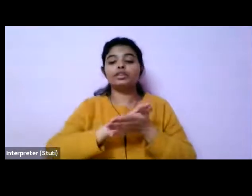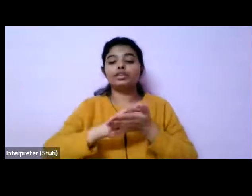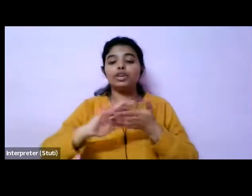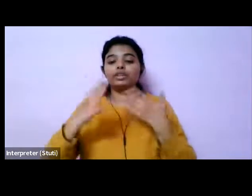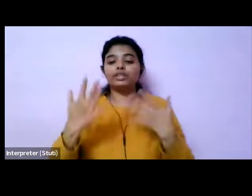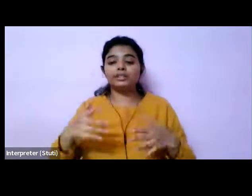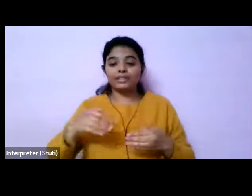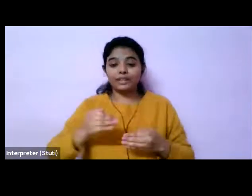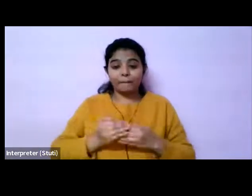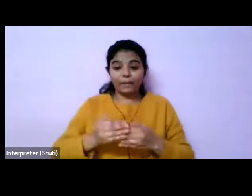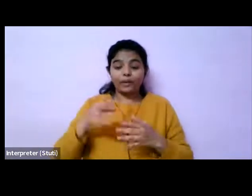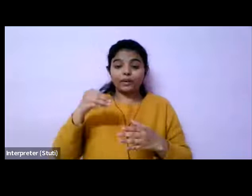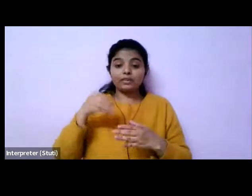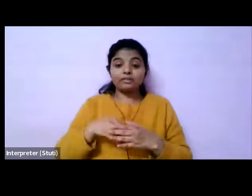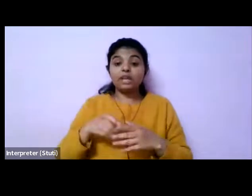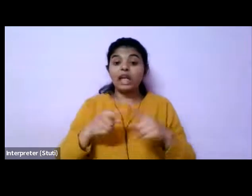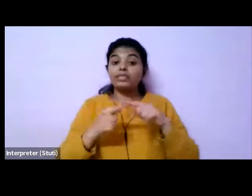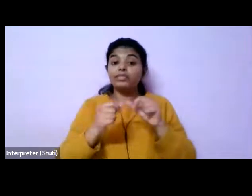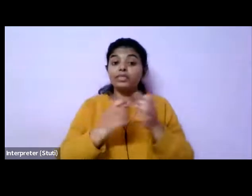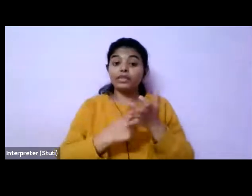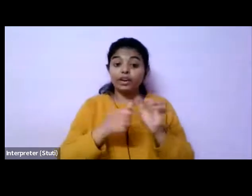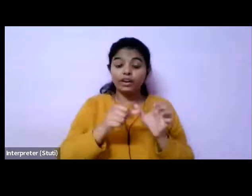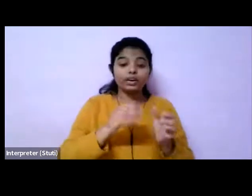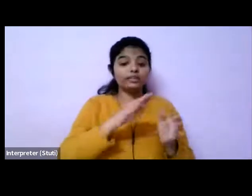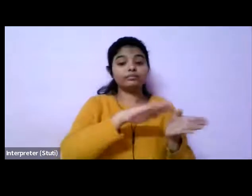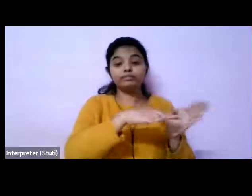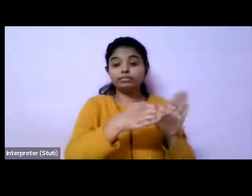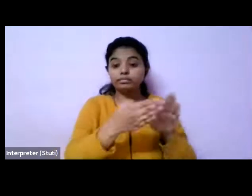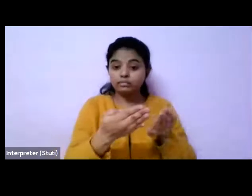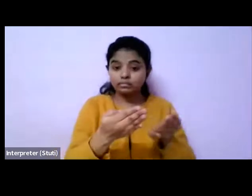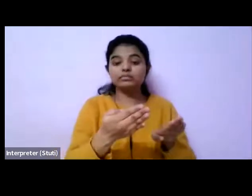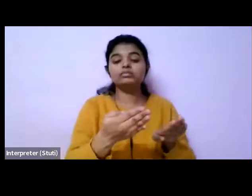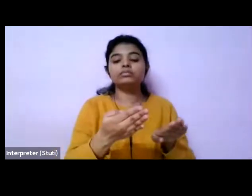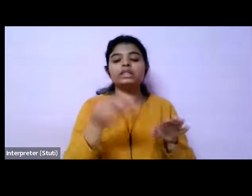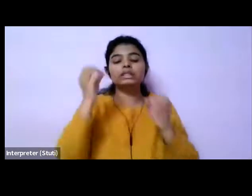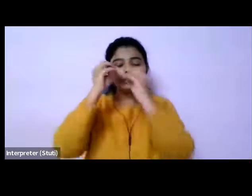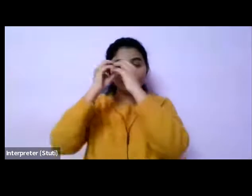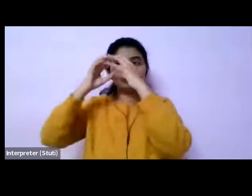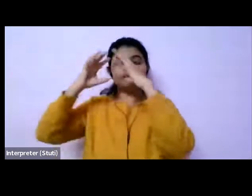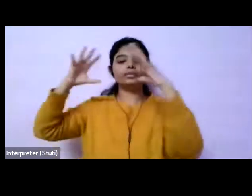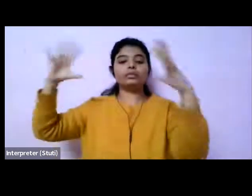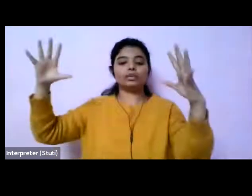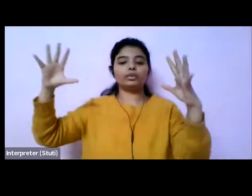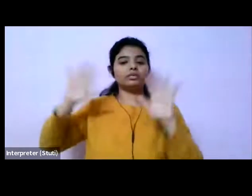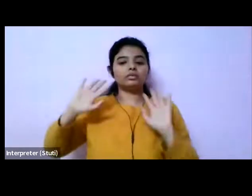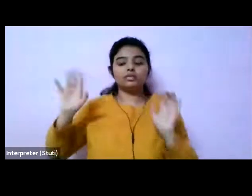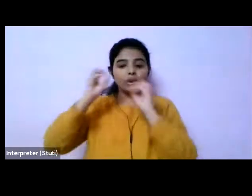each other, though Tara is dead. So this happens on a metaphysical, a dream-like, a surreal level,